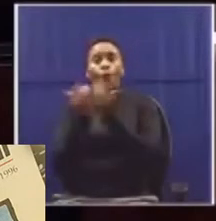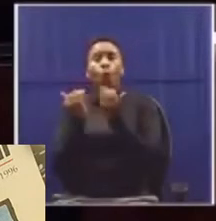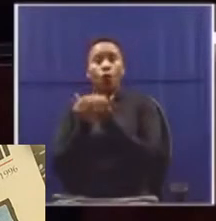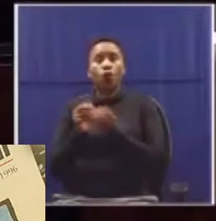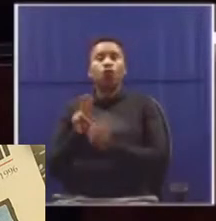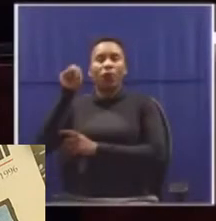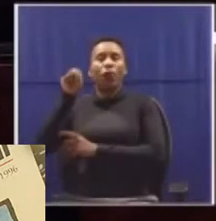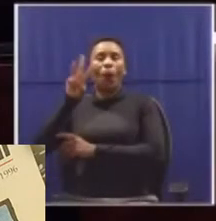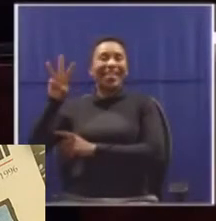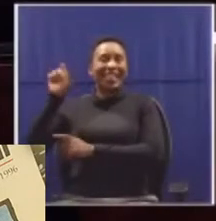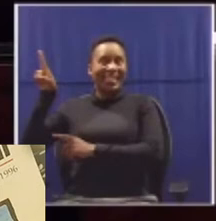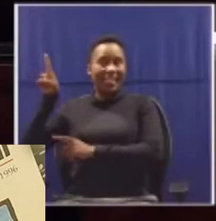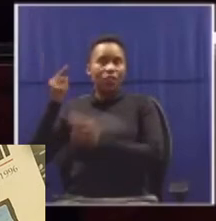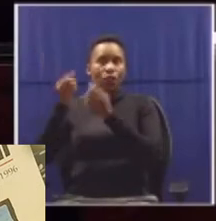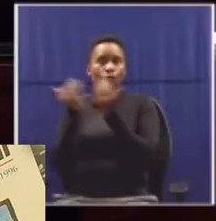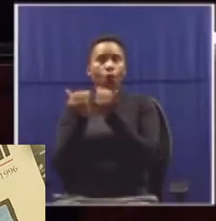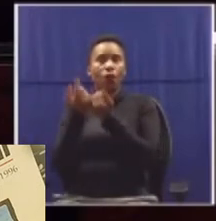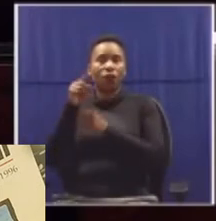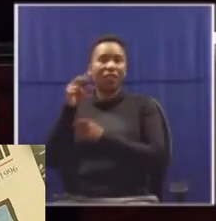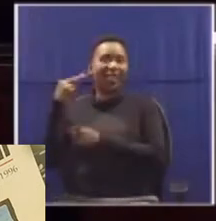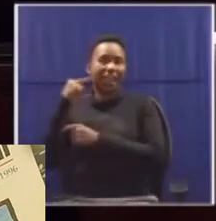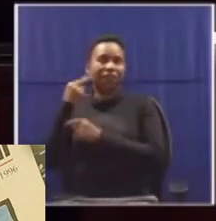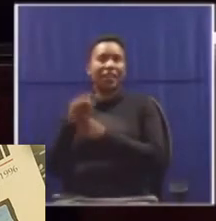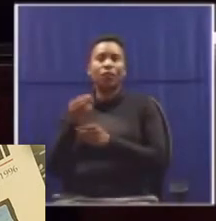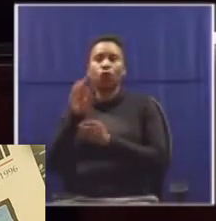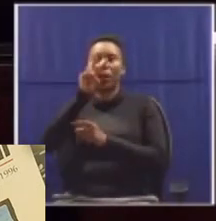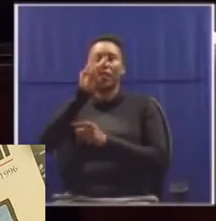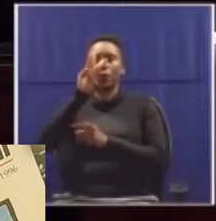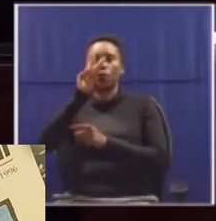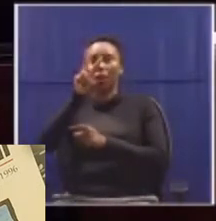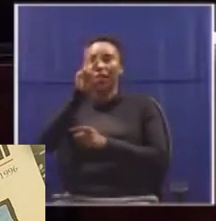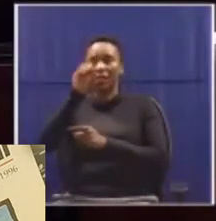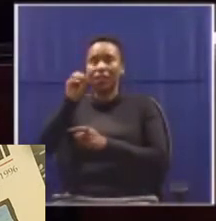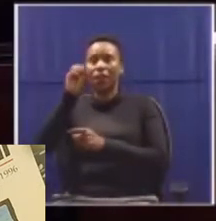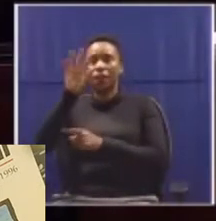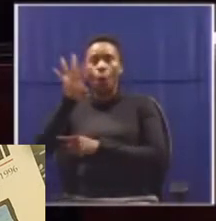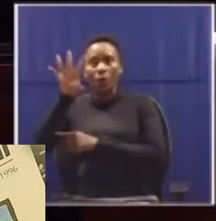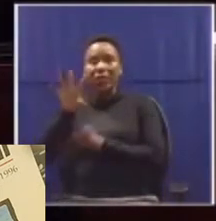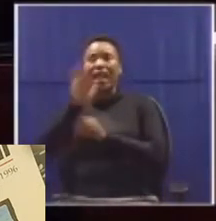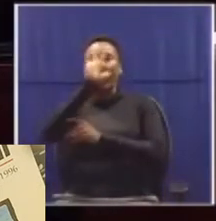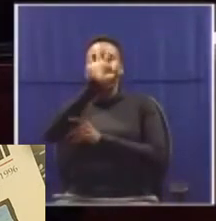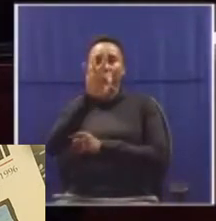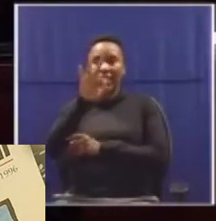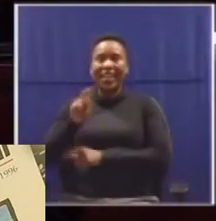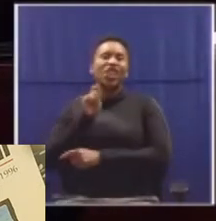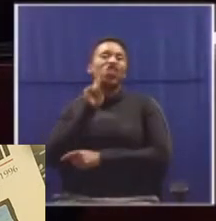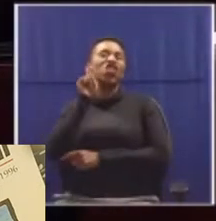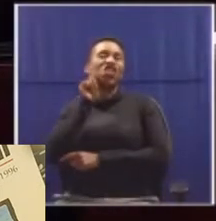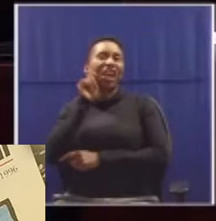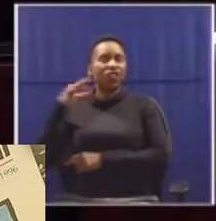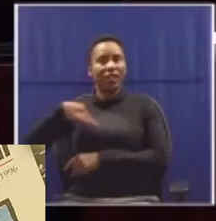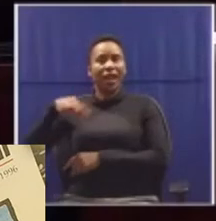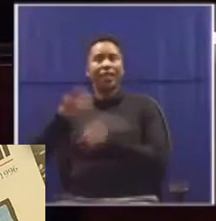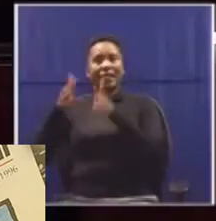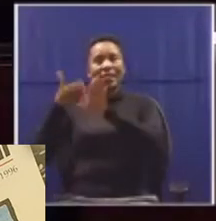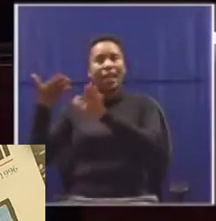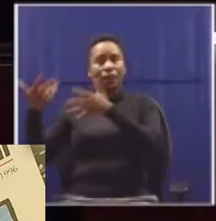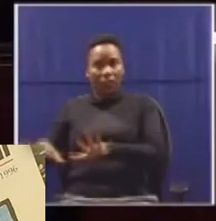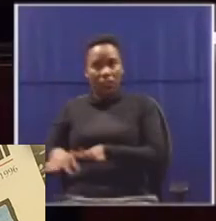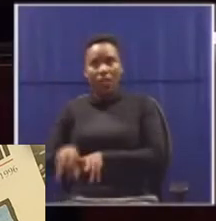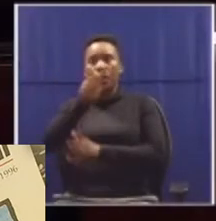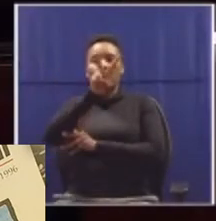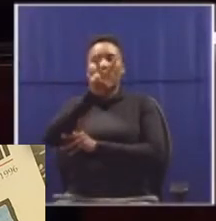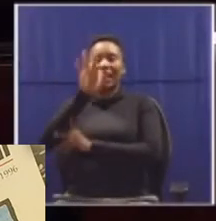in August 2014 three teenage girls died and 23